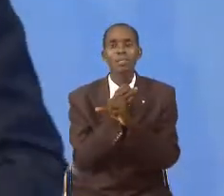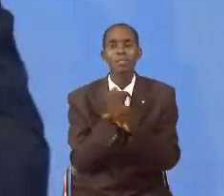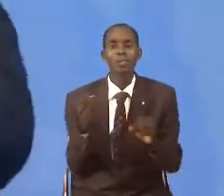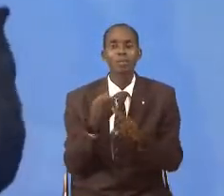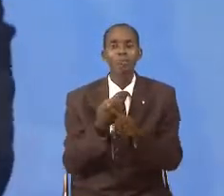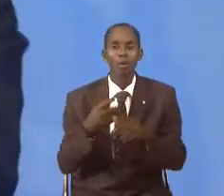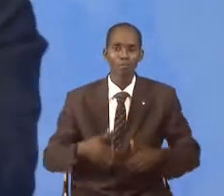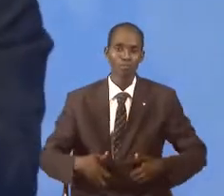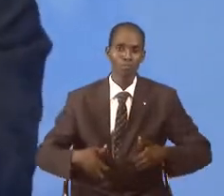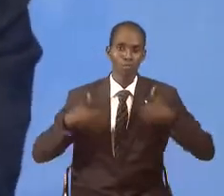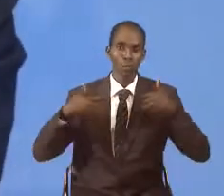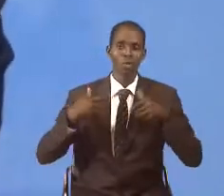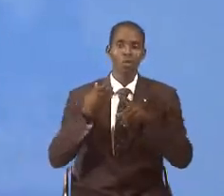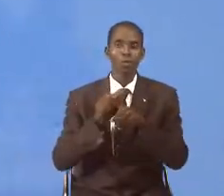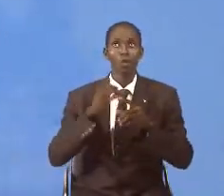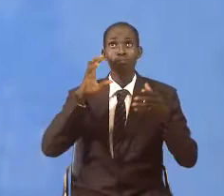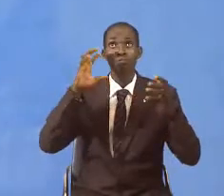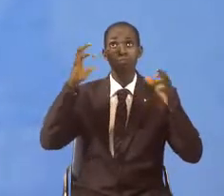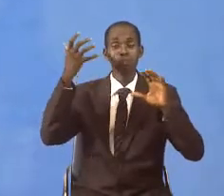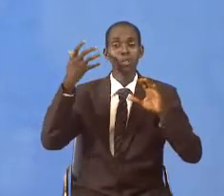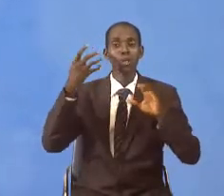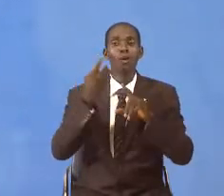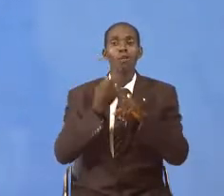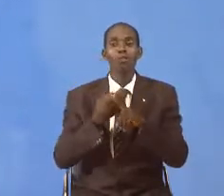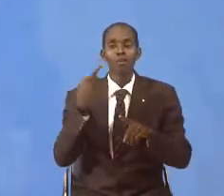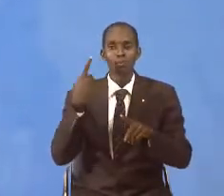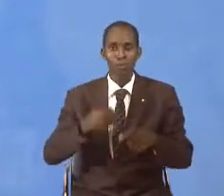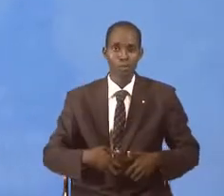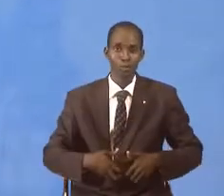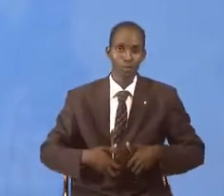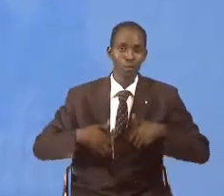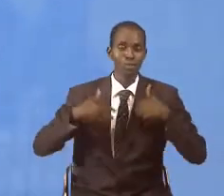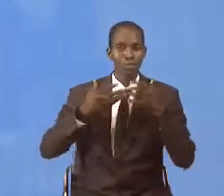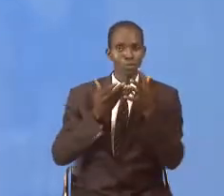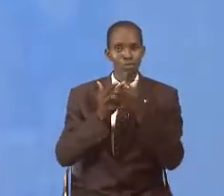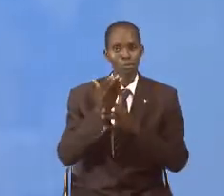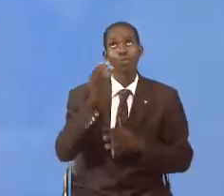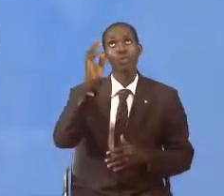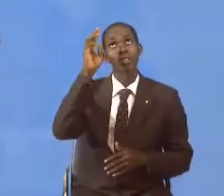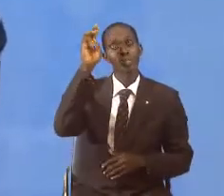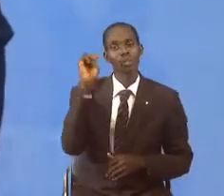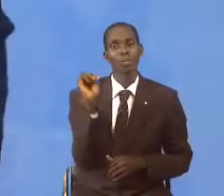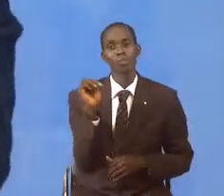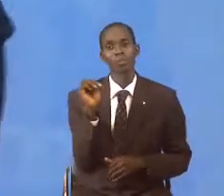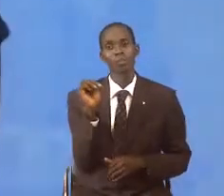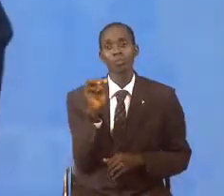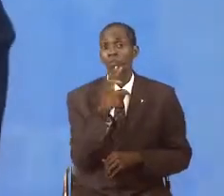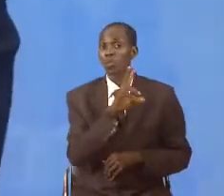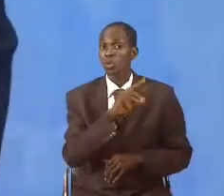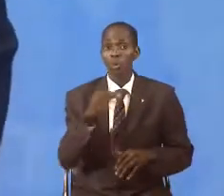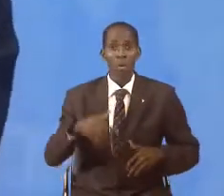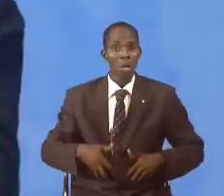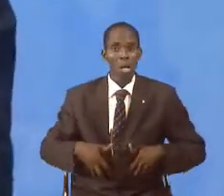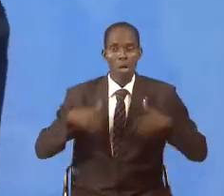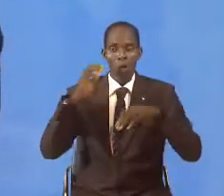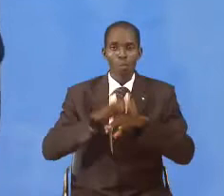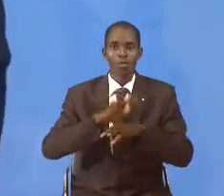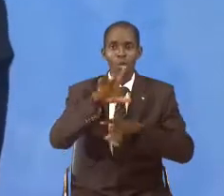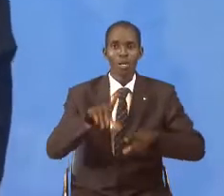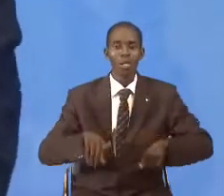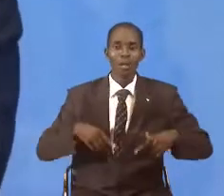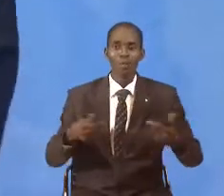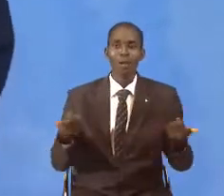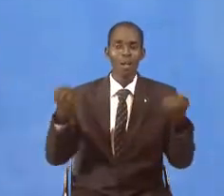his blood, we shall be saved from wrath, from anger, from indignation